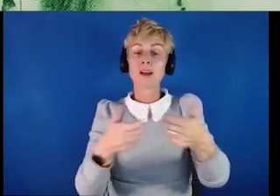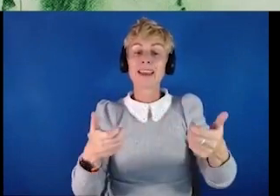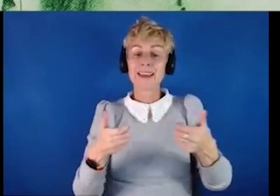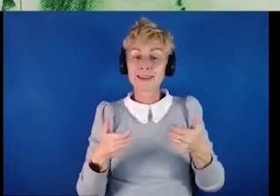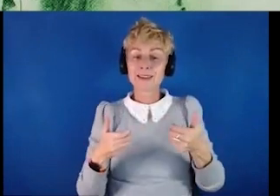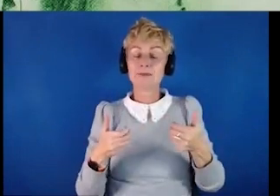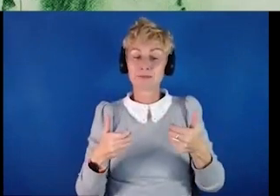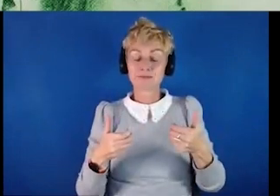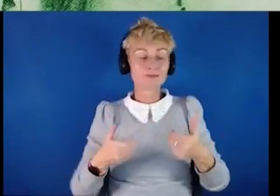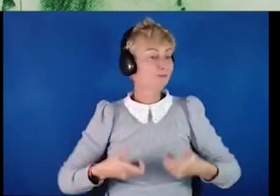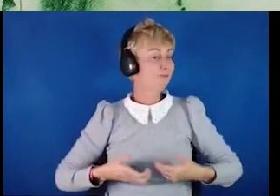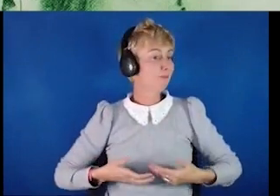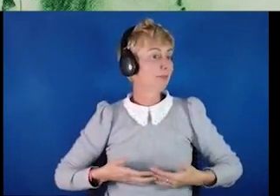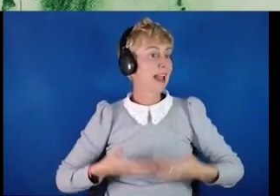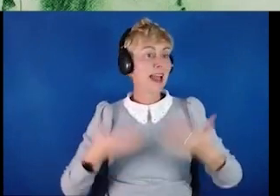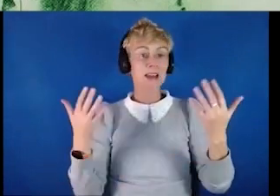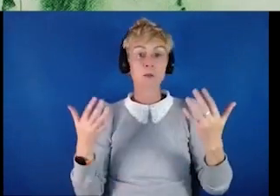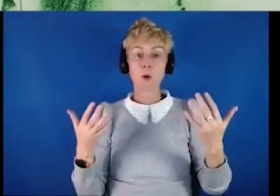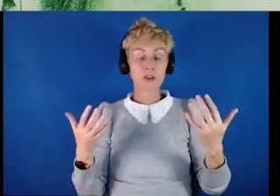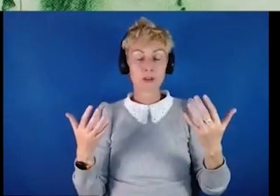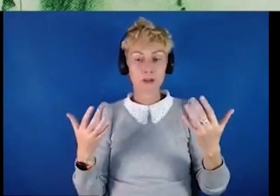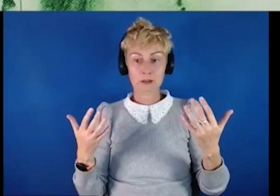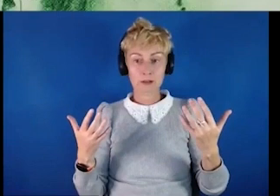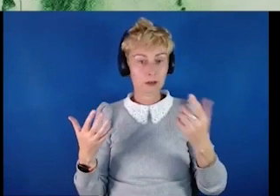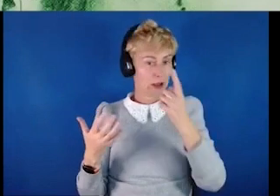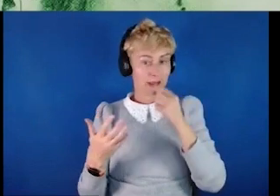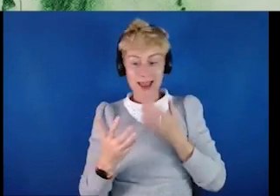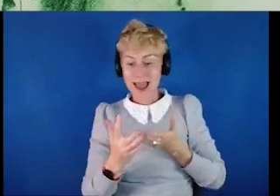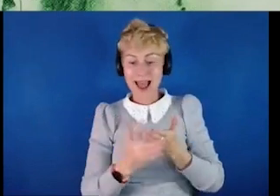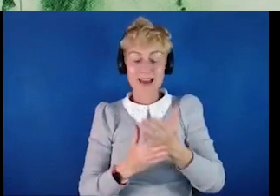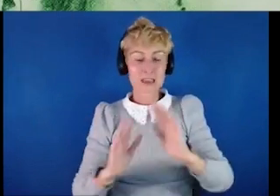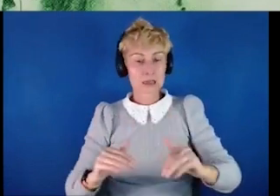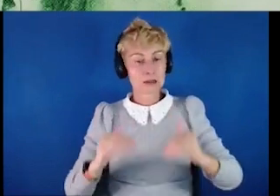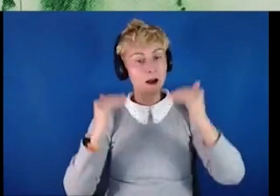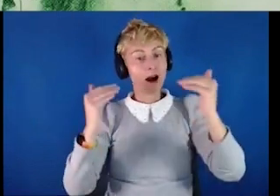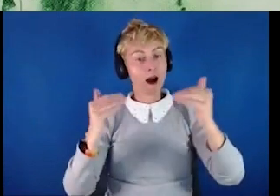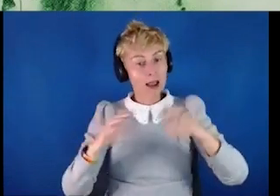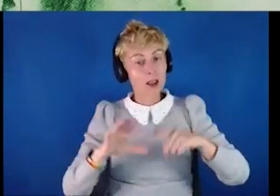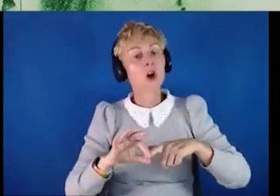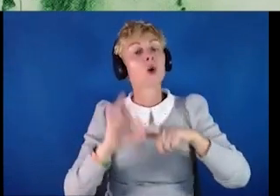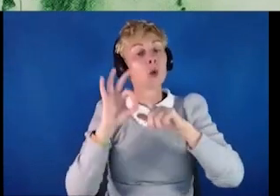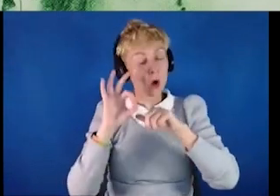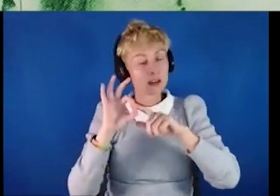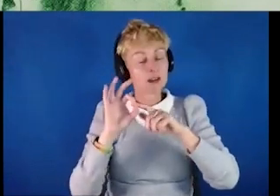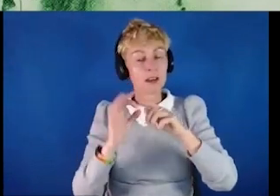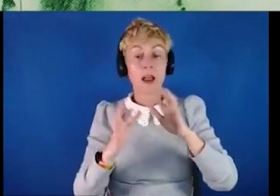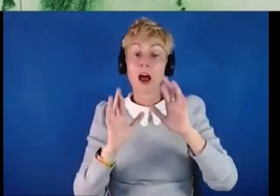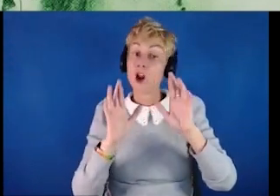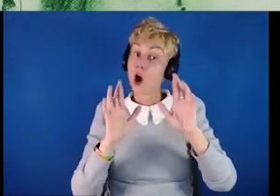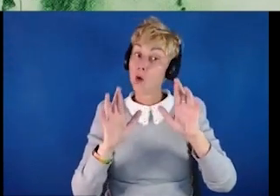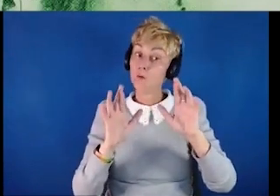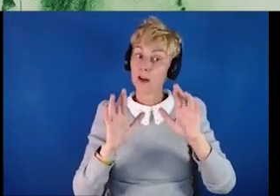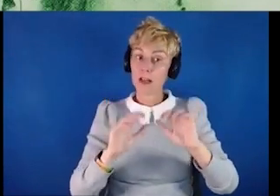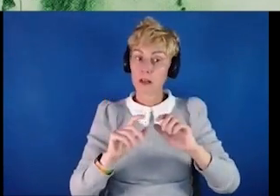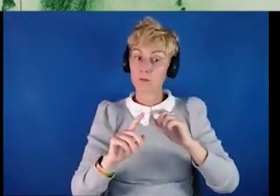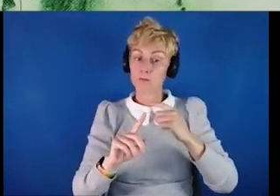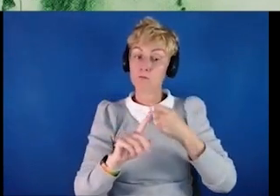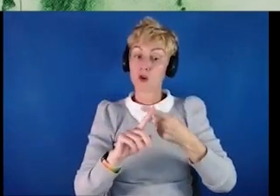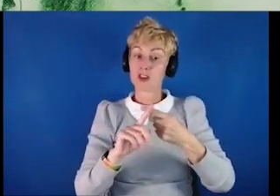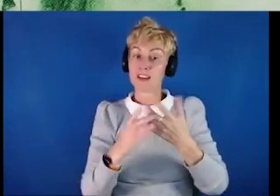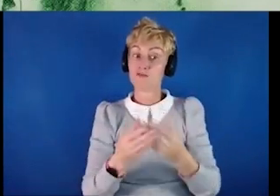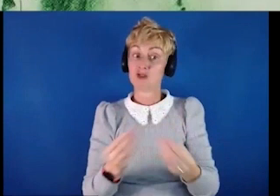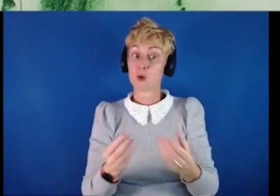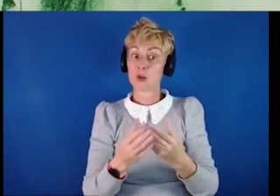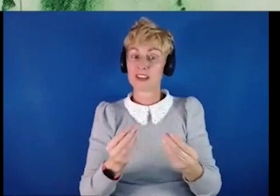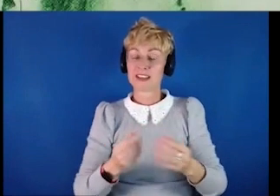so that anyone who wants has access to high quality and hopefully engaging resources. And